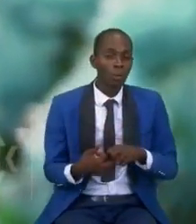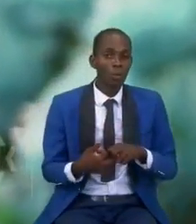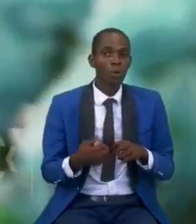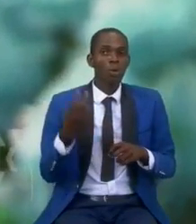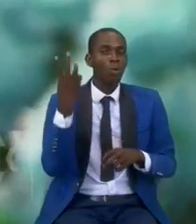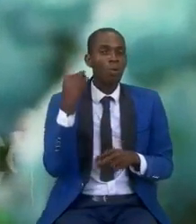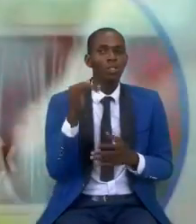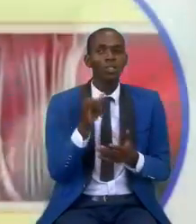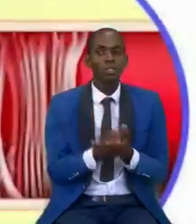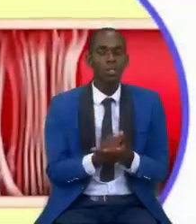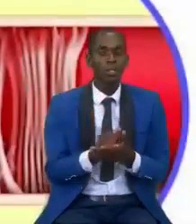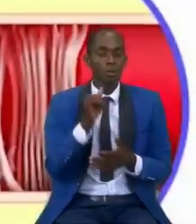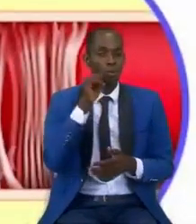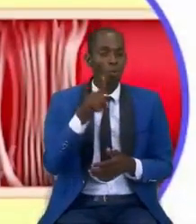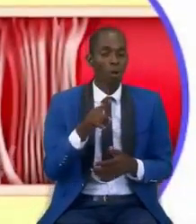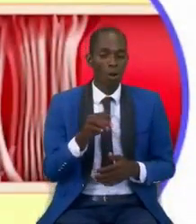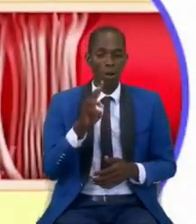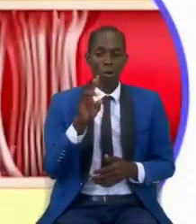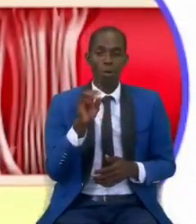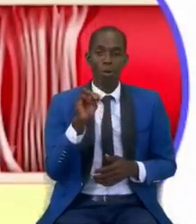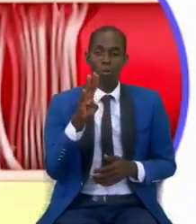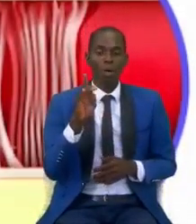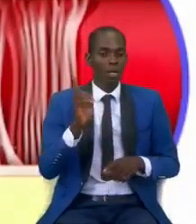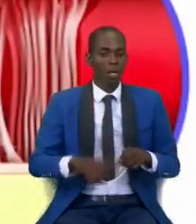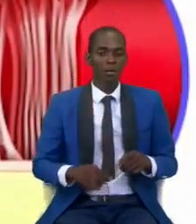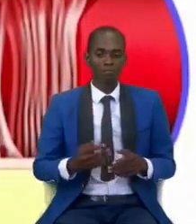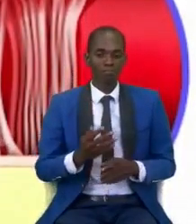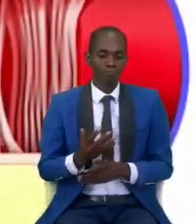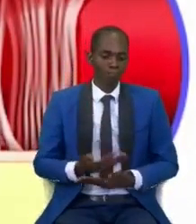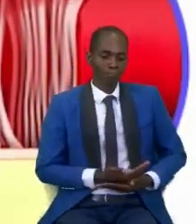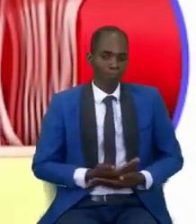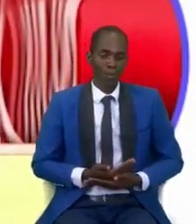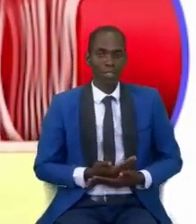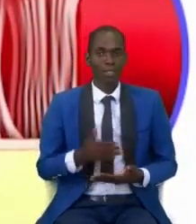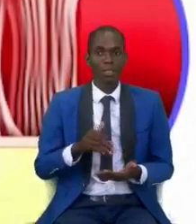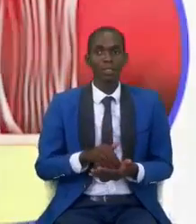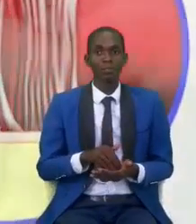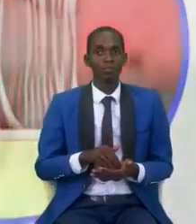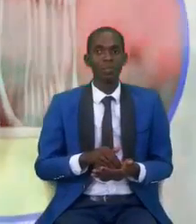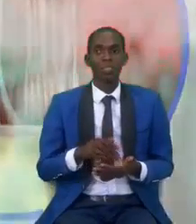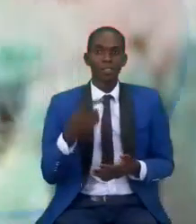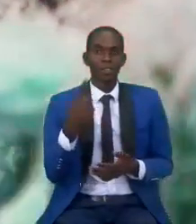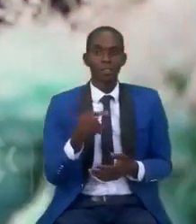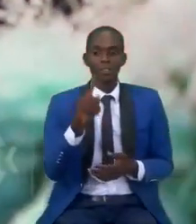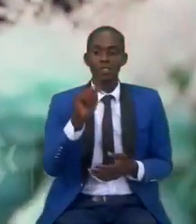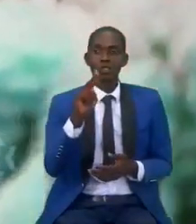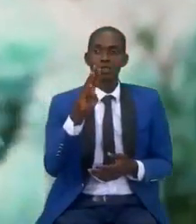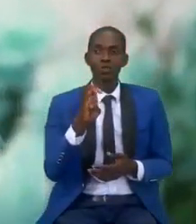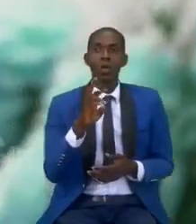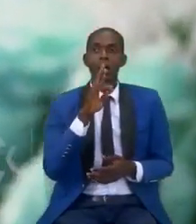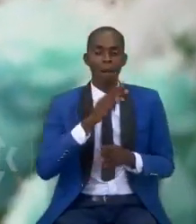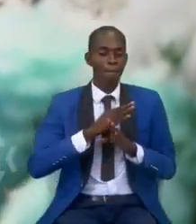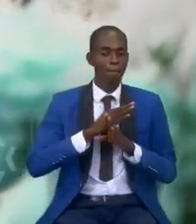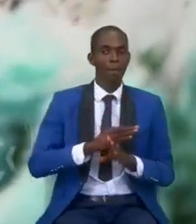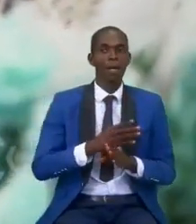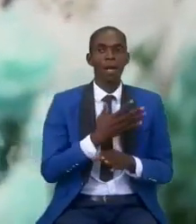Her tubes are blocked. And the doctors confirmed from testing she cannot carry a